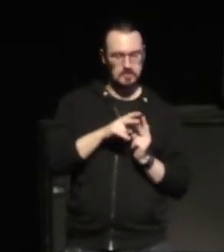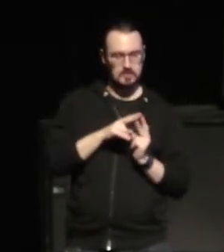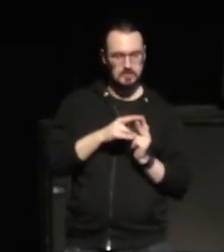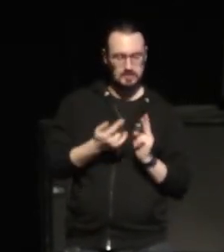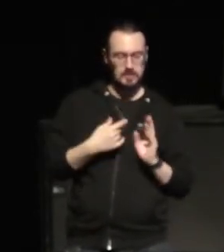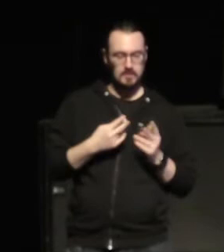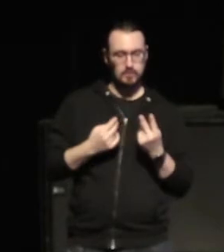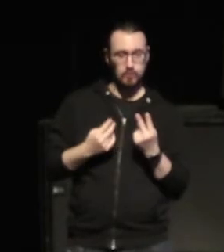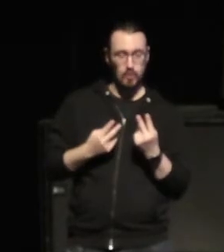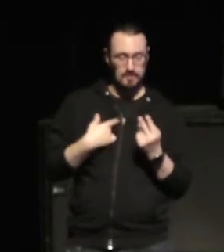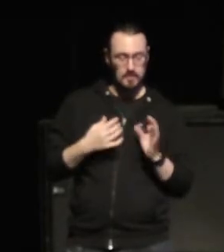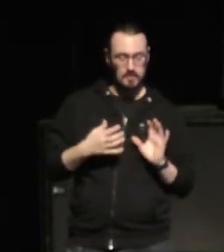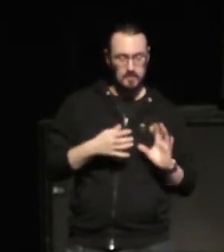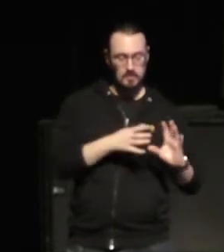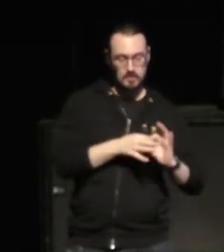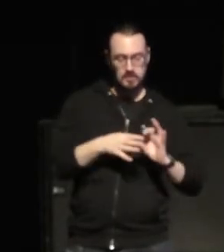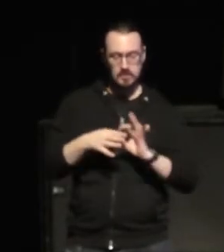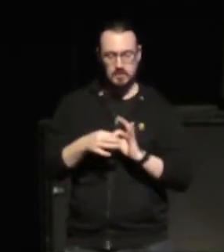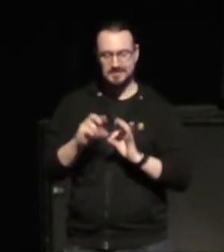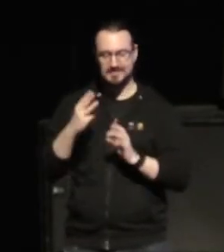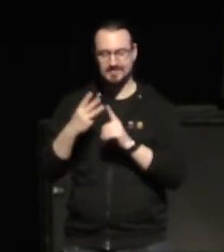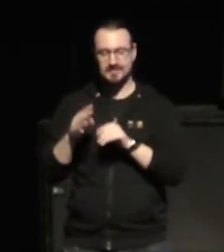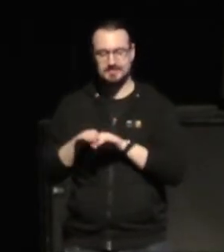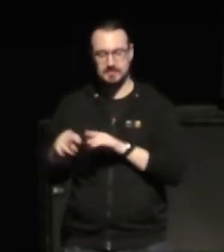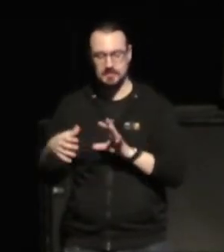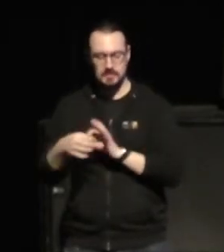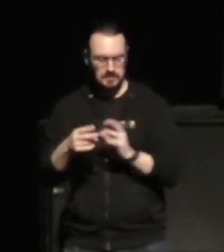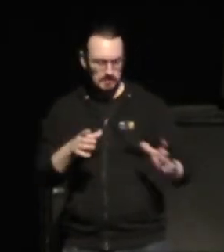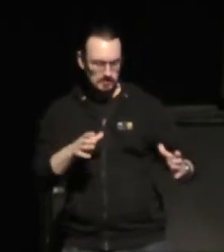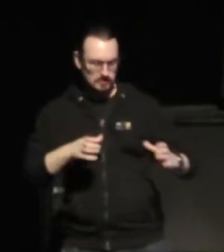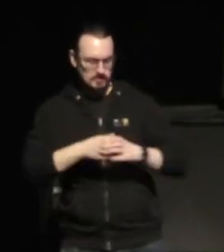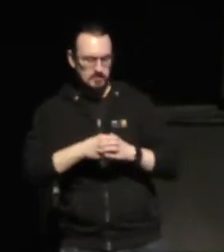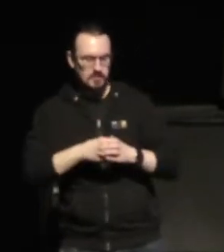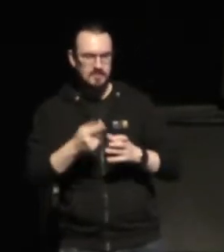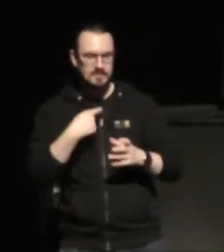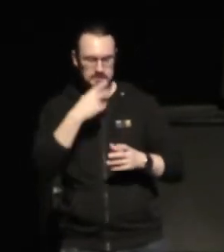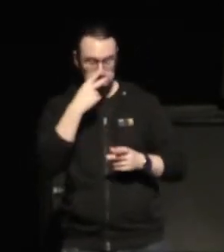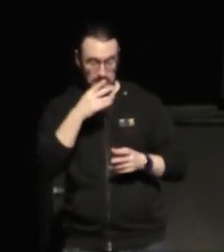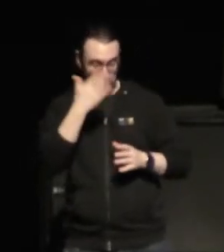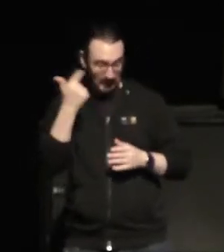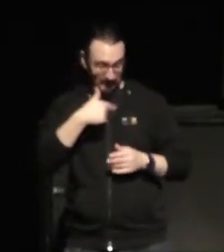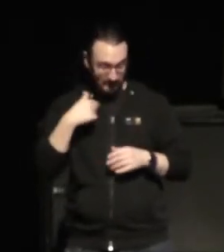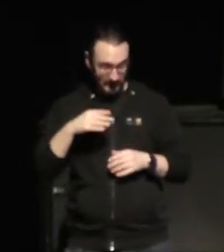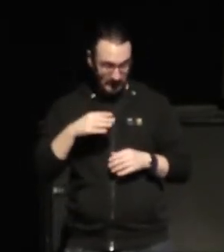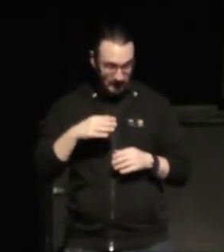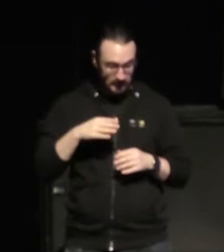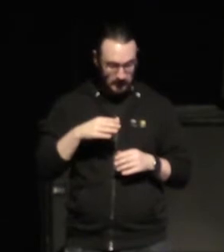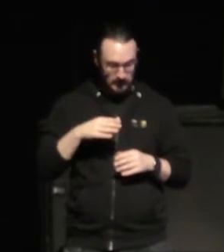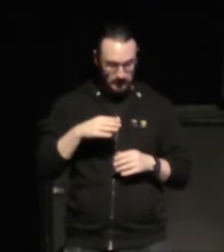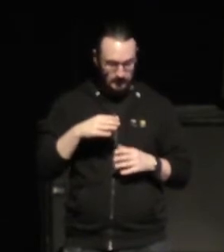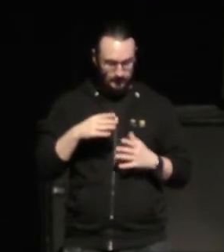we run this model, this global model, and looked at can we stay within the